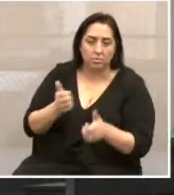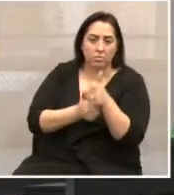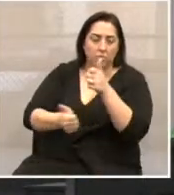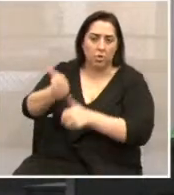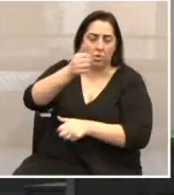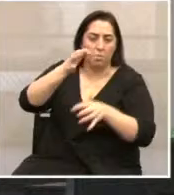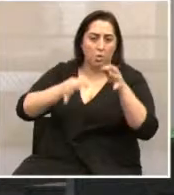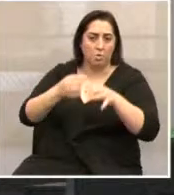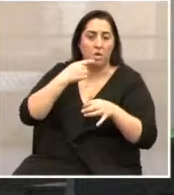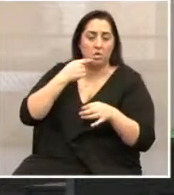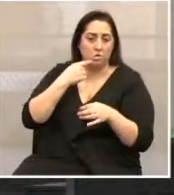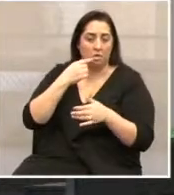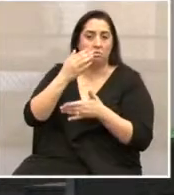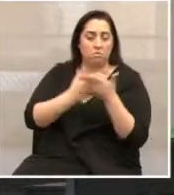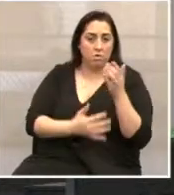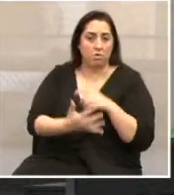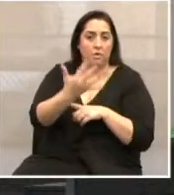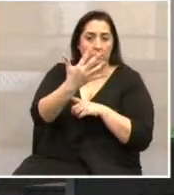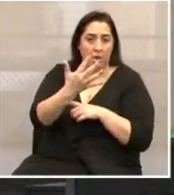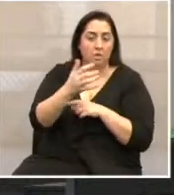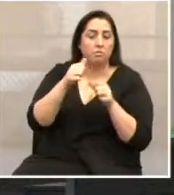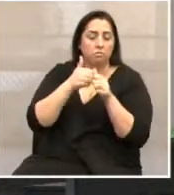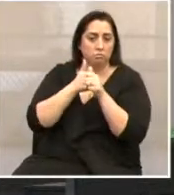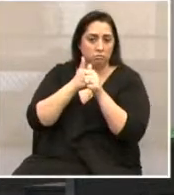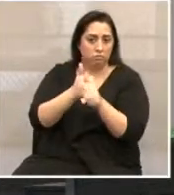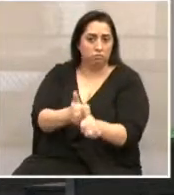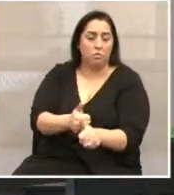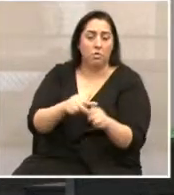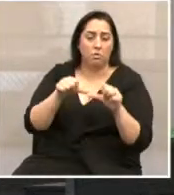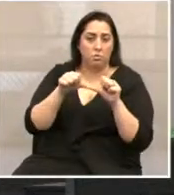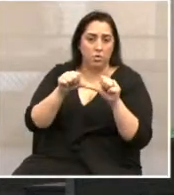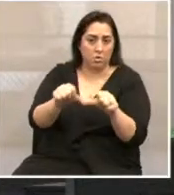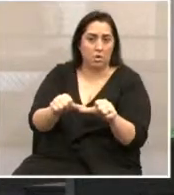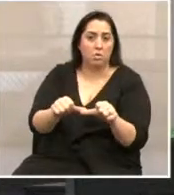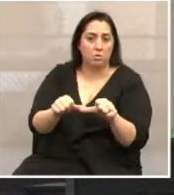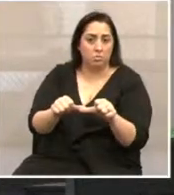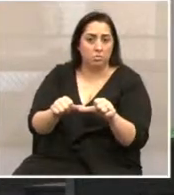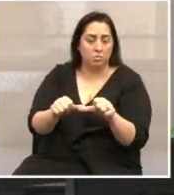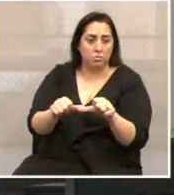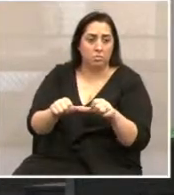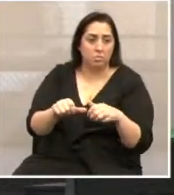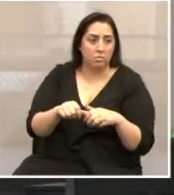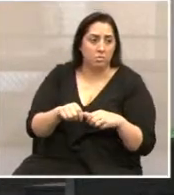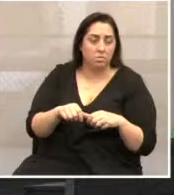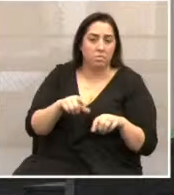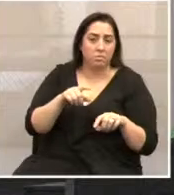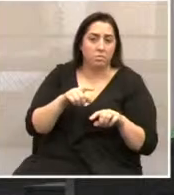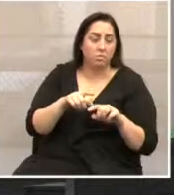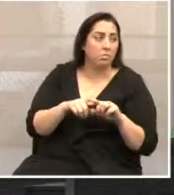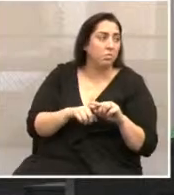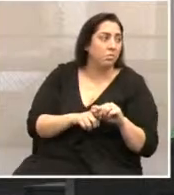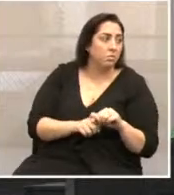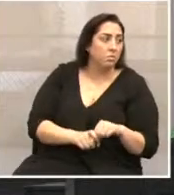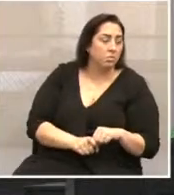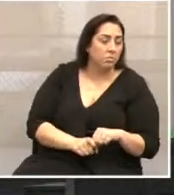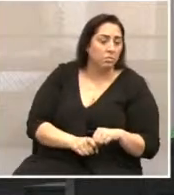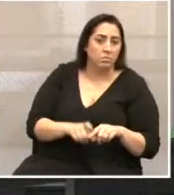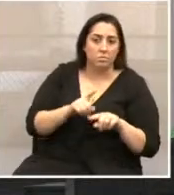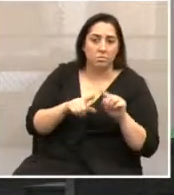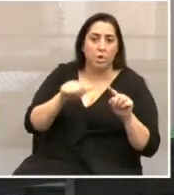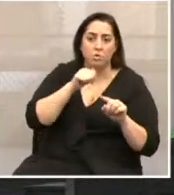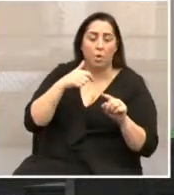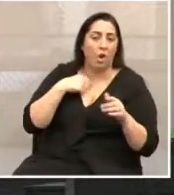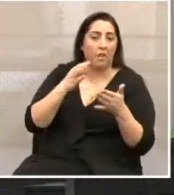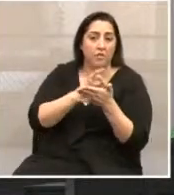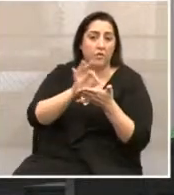Section 5 continues to be the law of the land, just cannot be enforced because of the absence of a formula. And so because